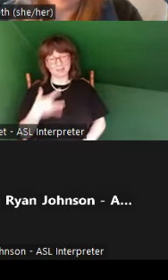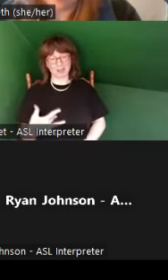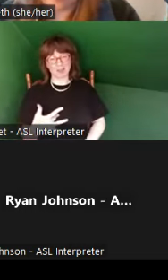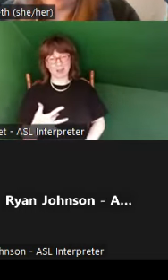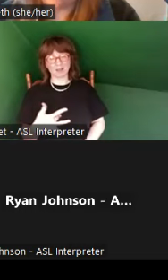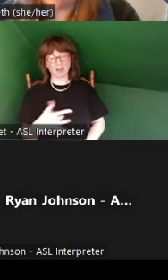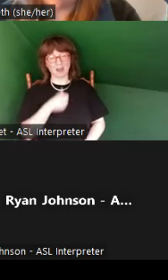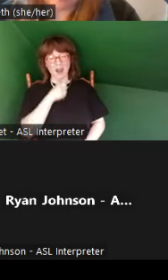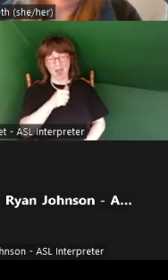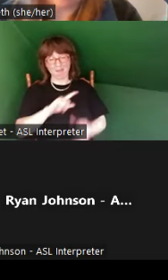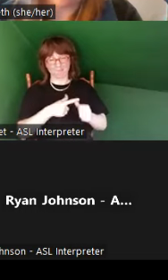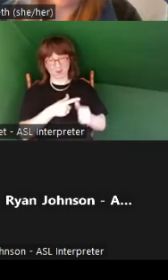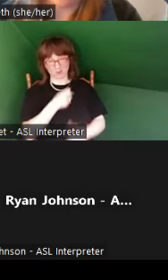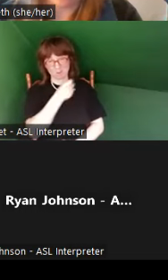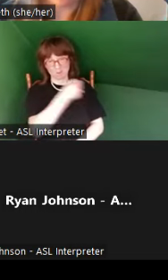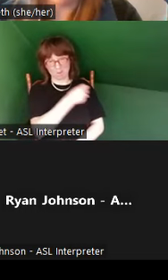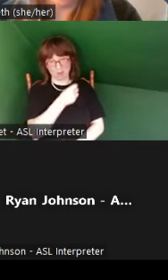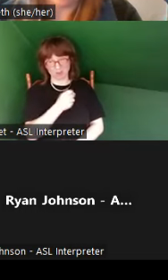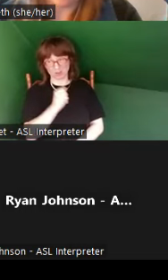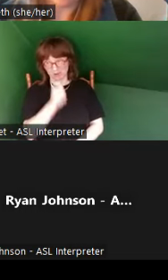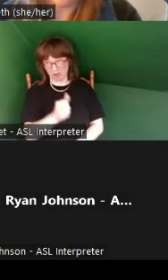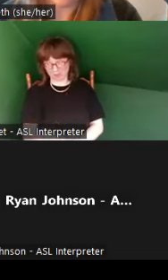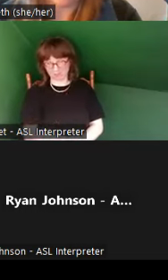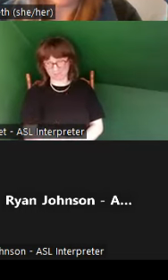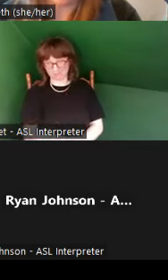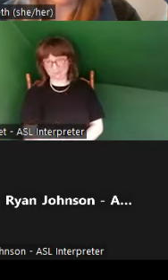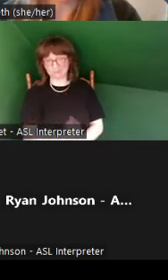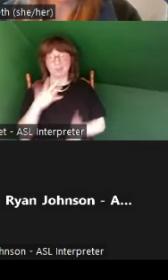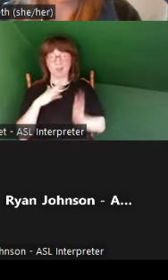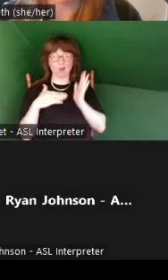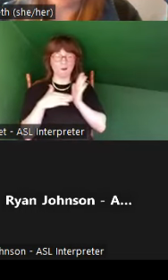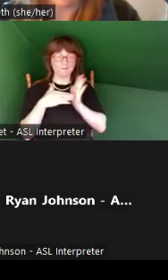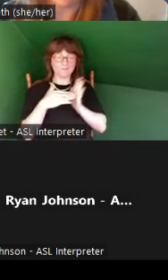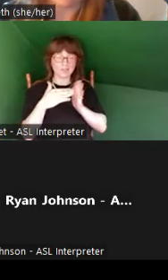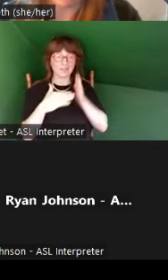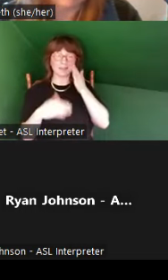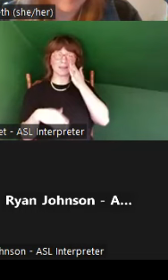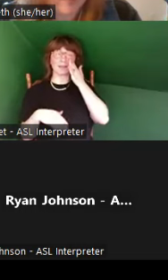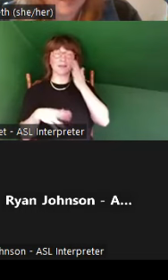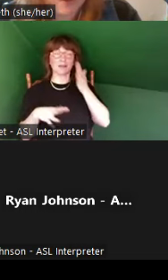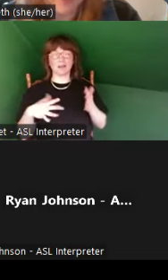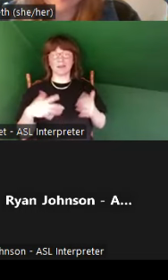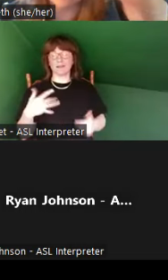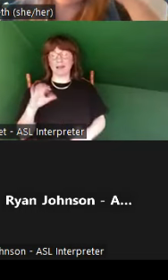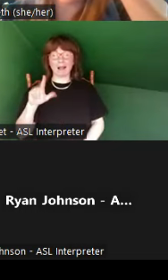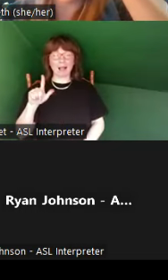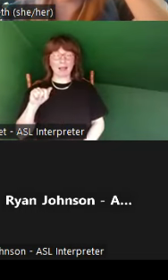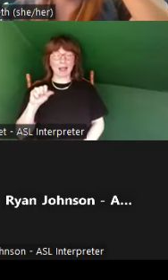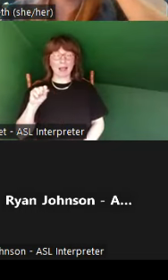whatever. It is often a classic self-defense